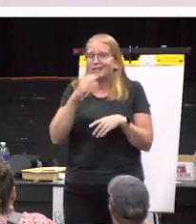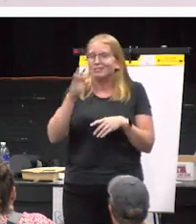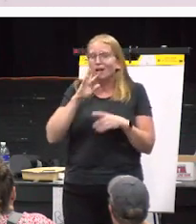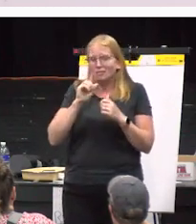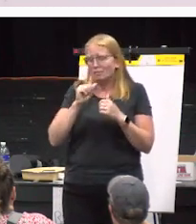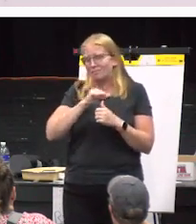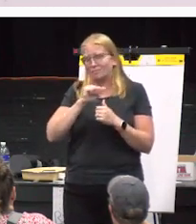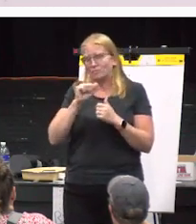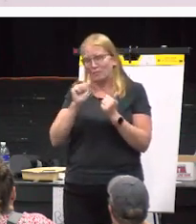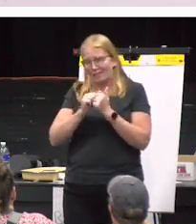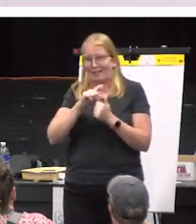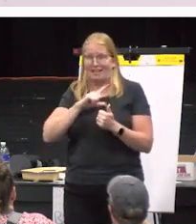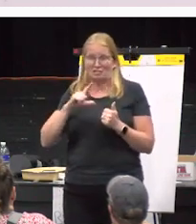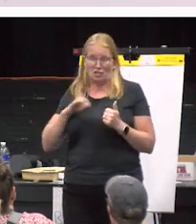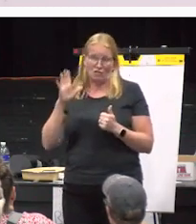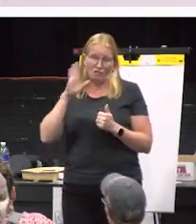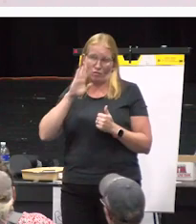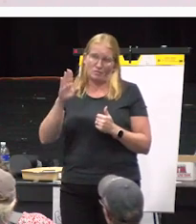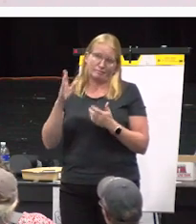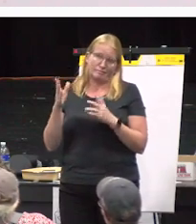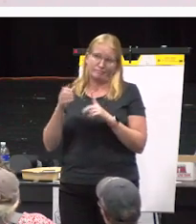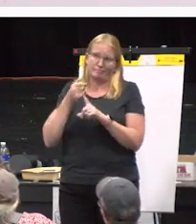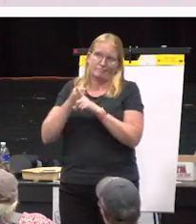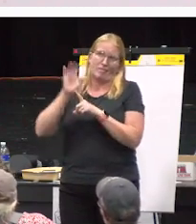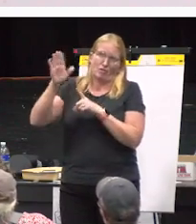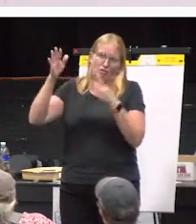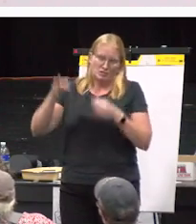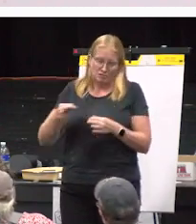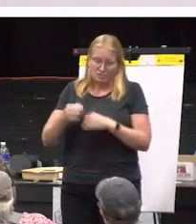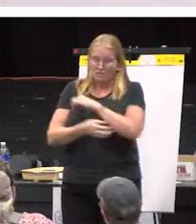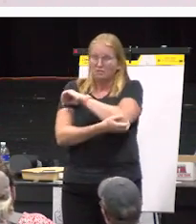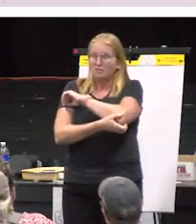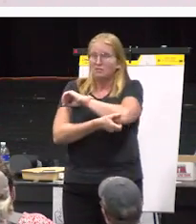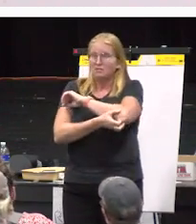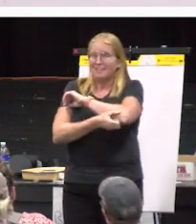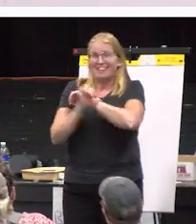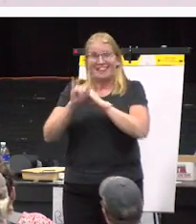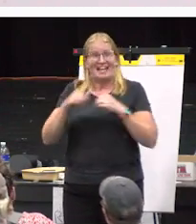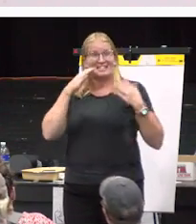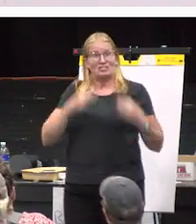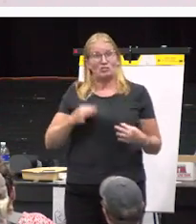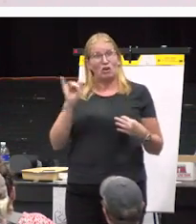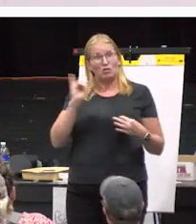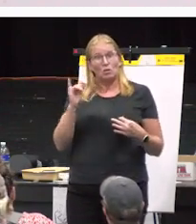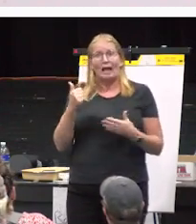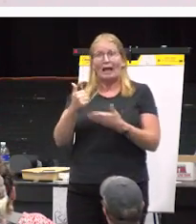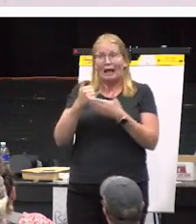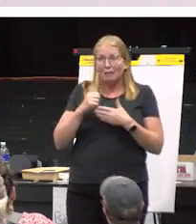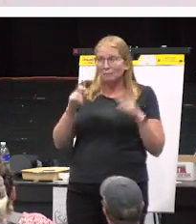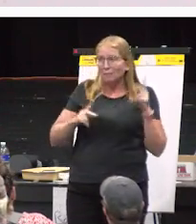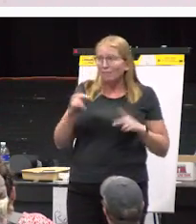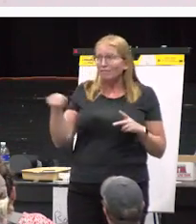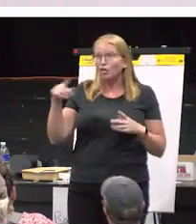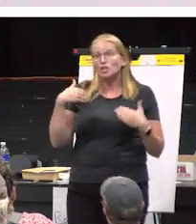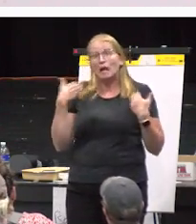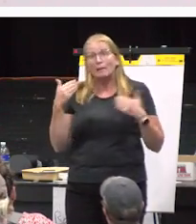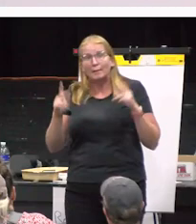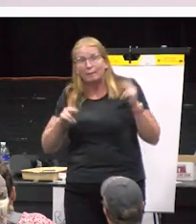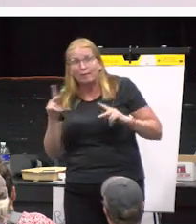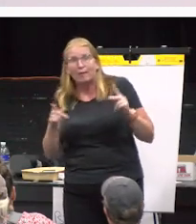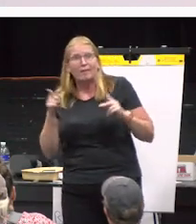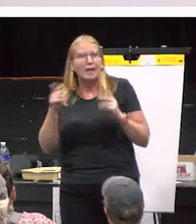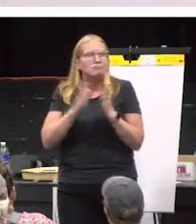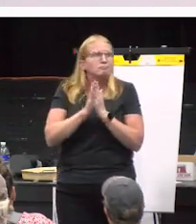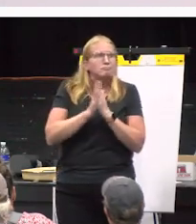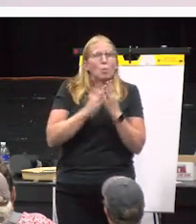House. The declaration would also serve to create space for new voices, specifically younger Montpelierites looking to